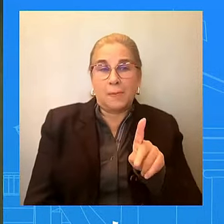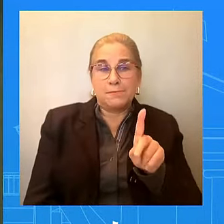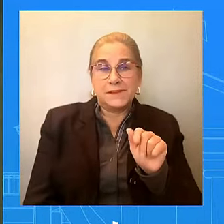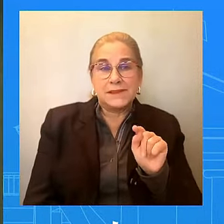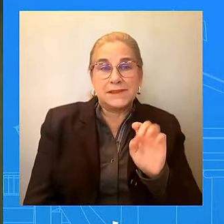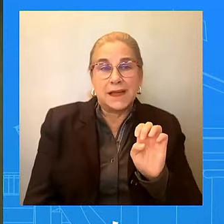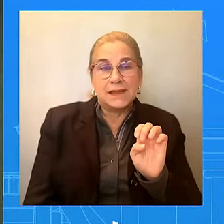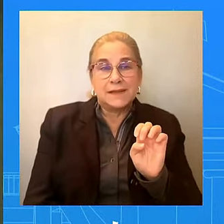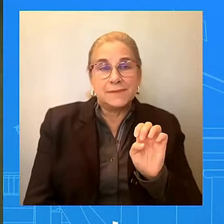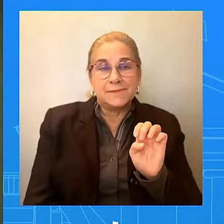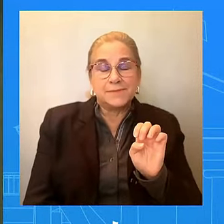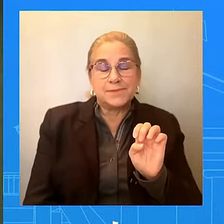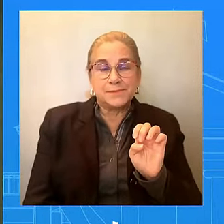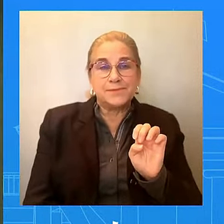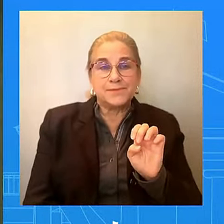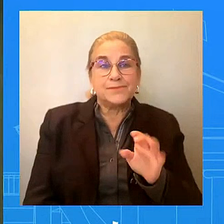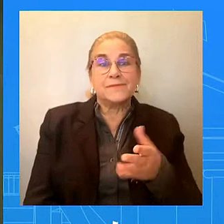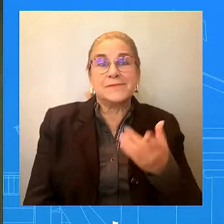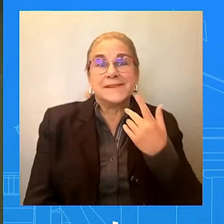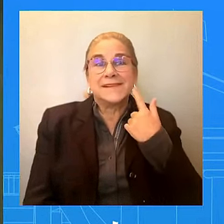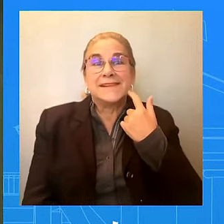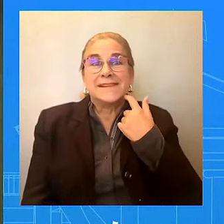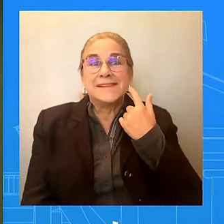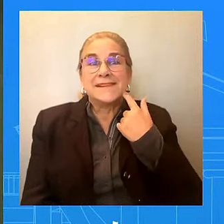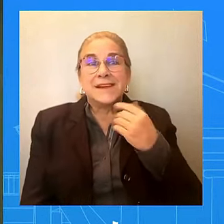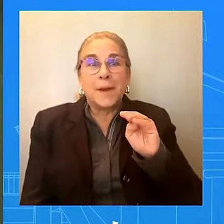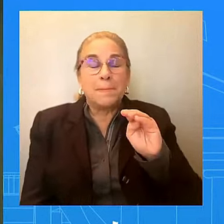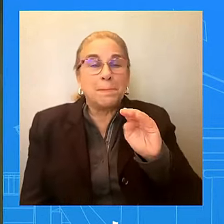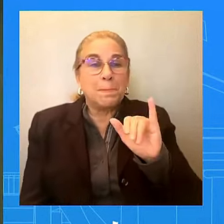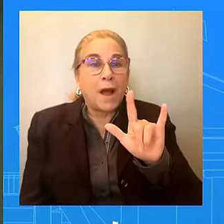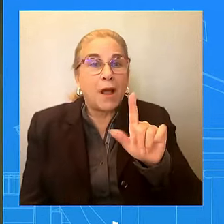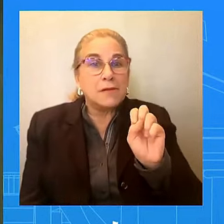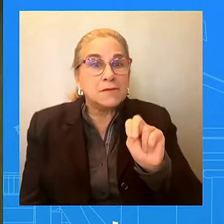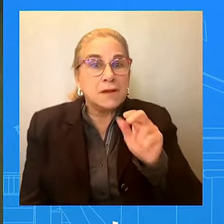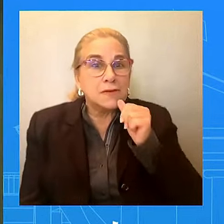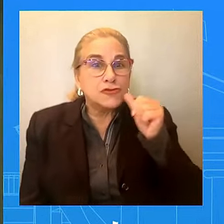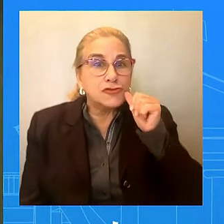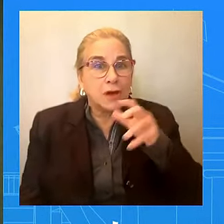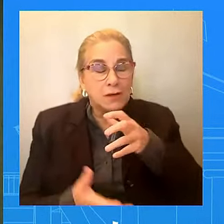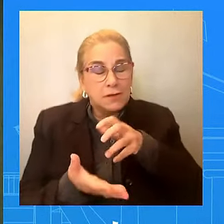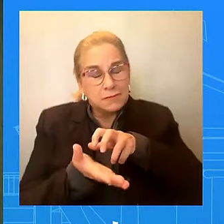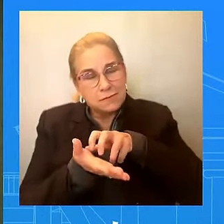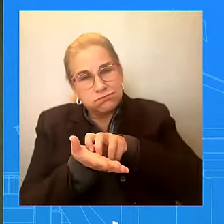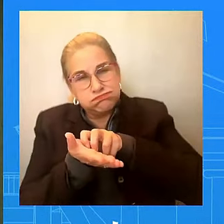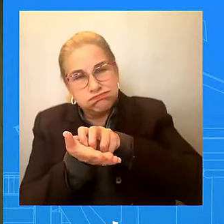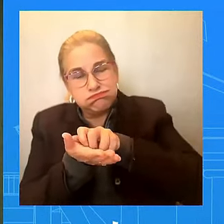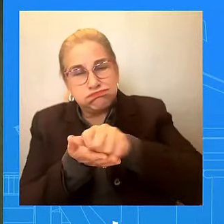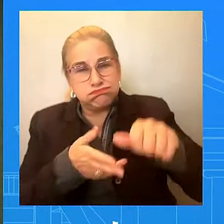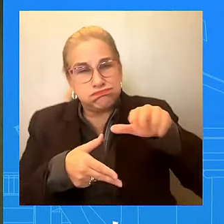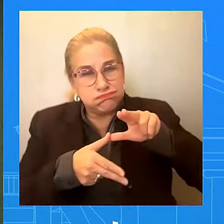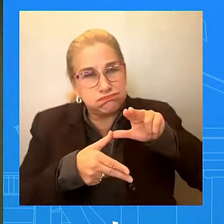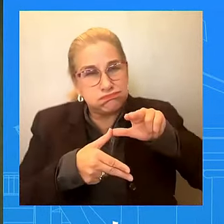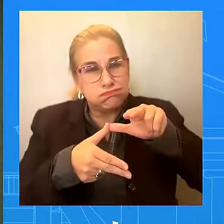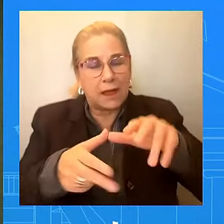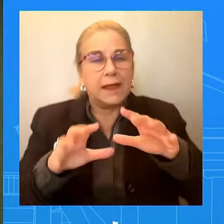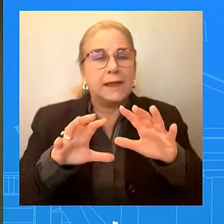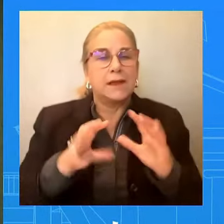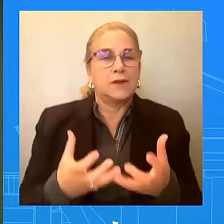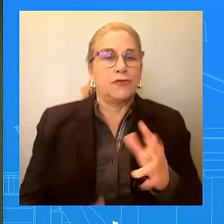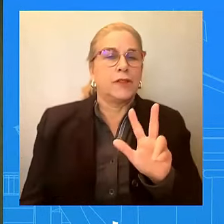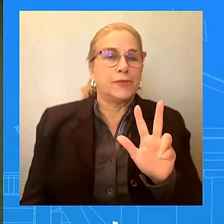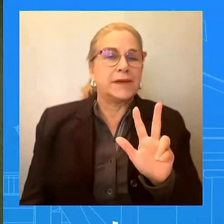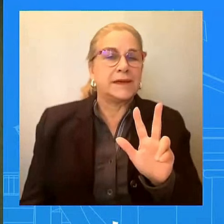landfall as a Category 3 storm near Siesta Key, Florida, following a day of heavy rain and at